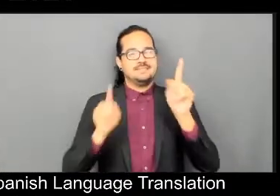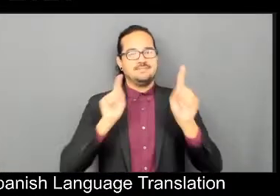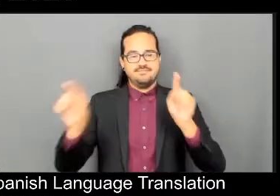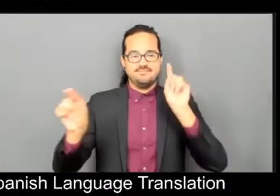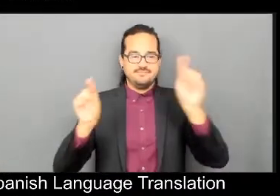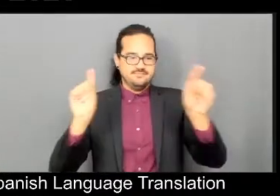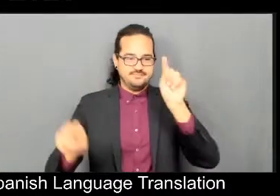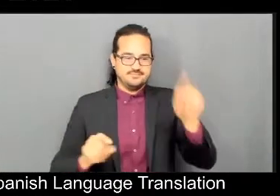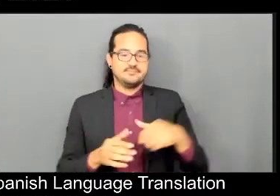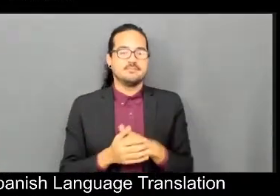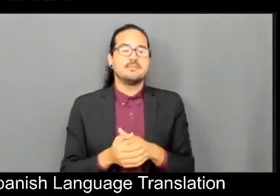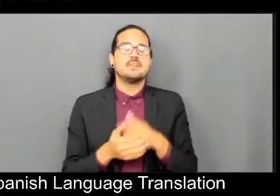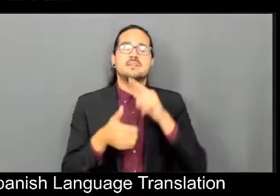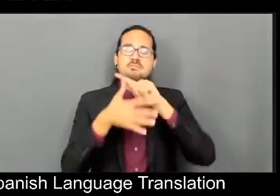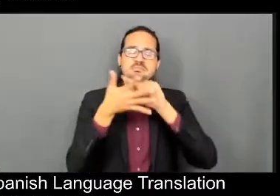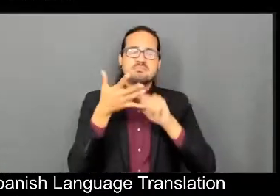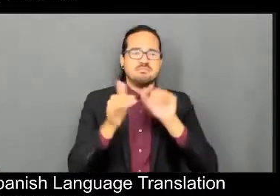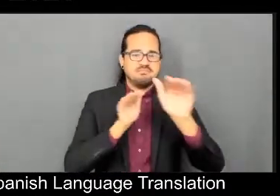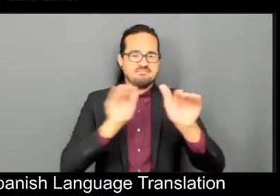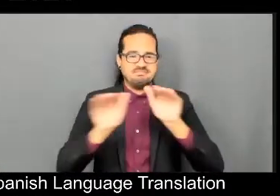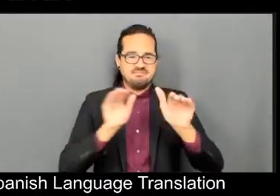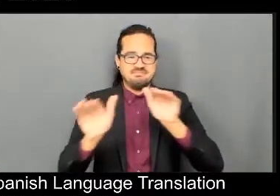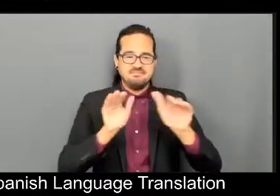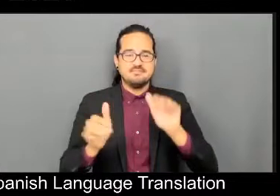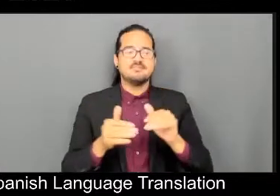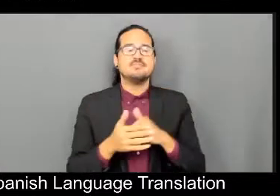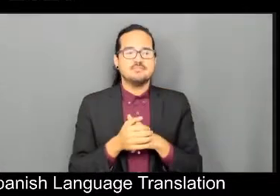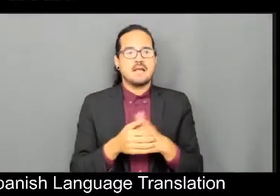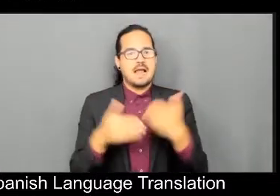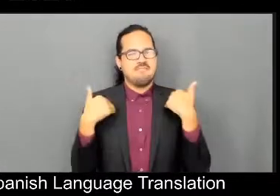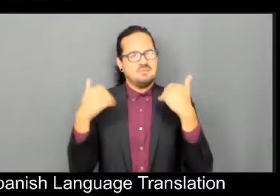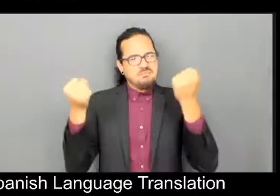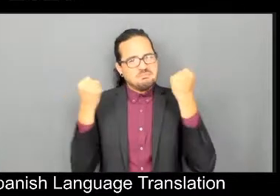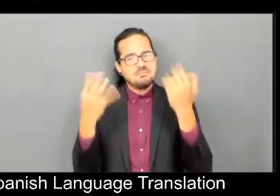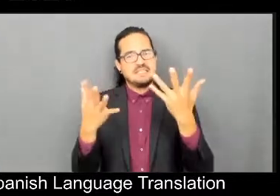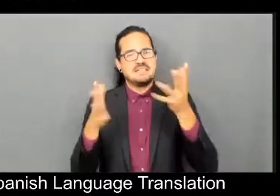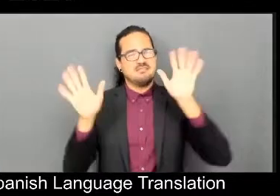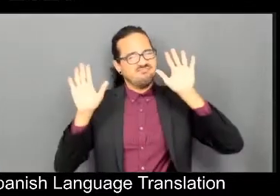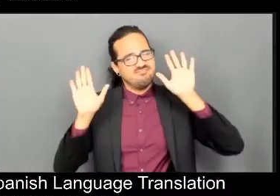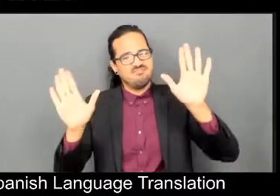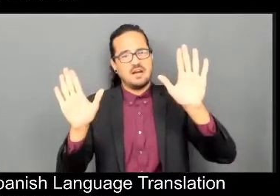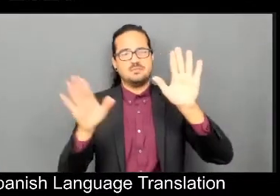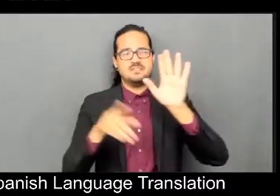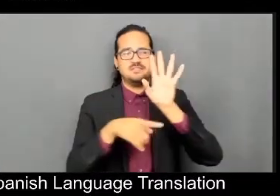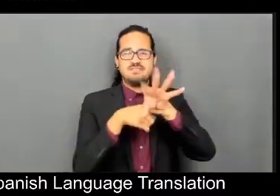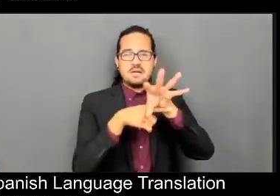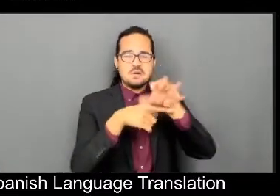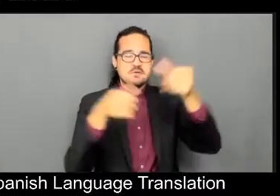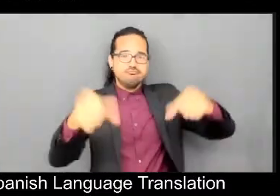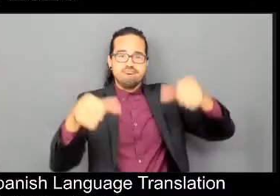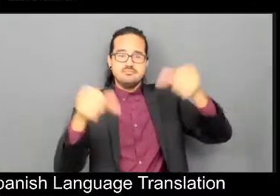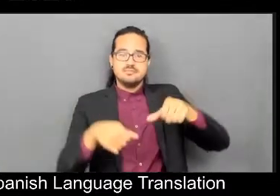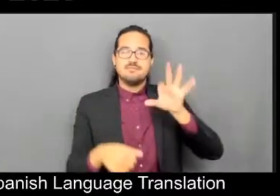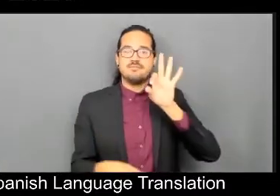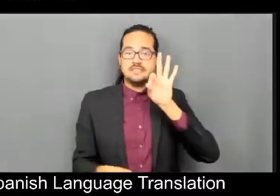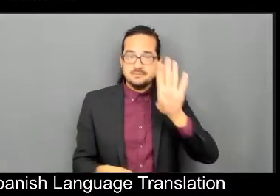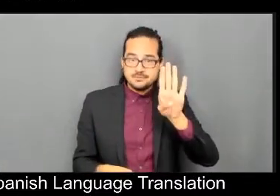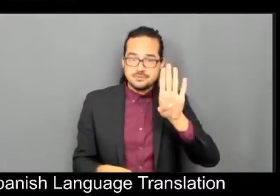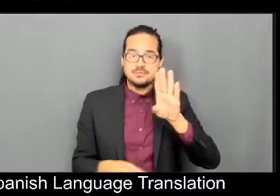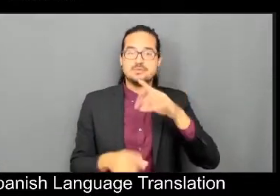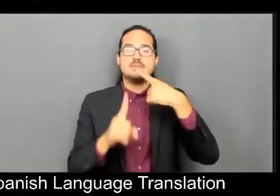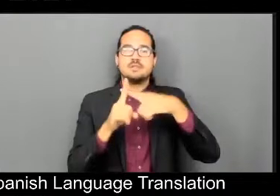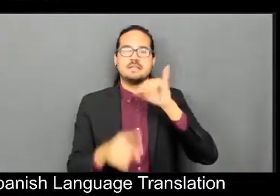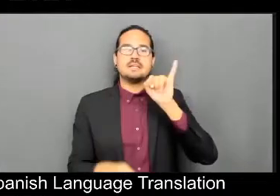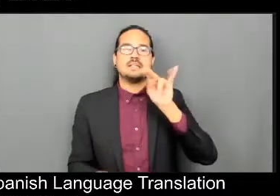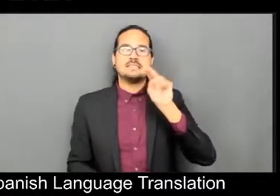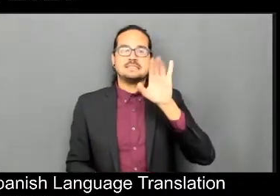excellent videos on our Facebook site and IncyWeb that show you what a burnout operation looks like out there, and also